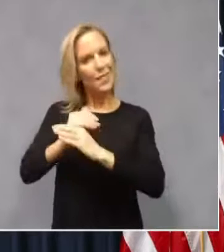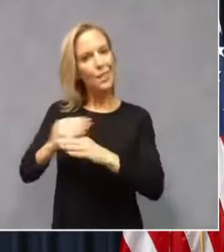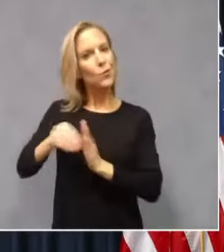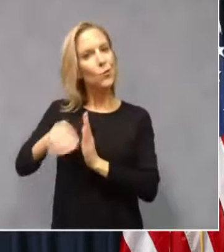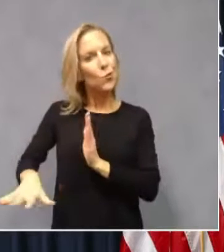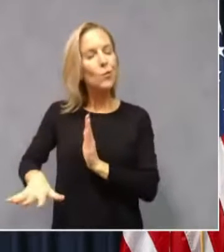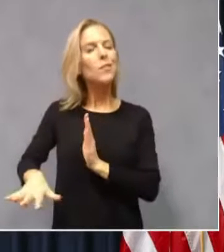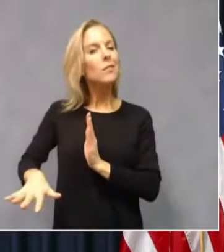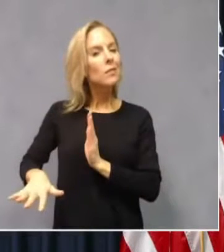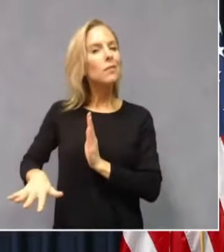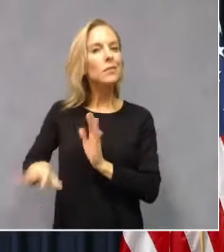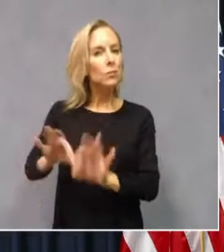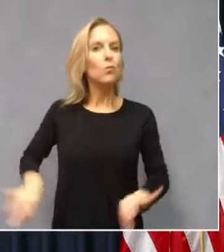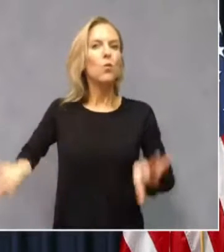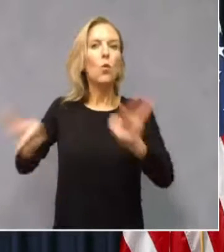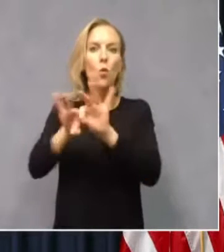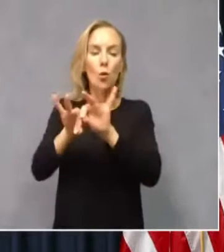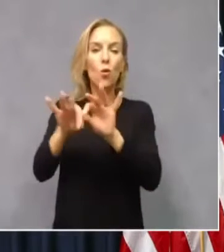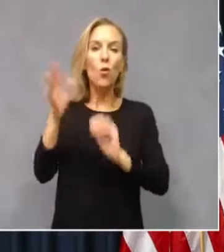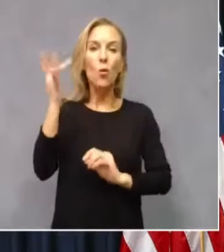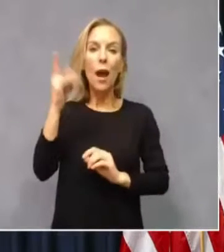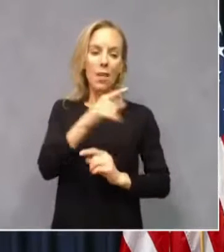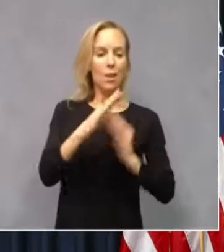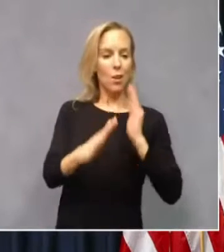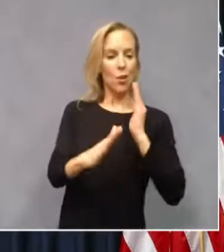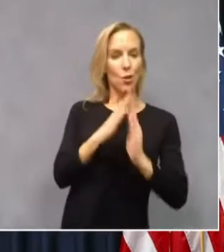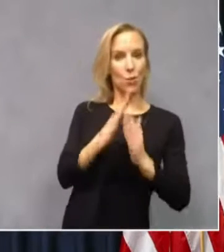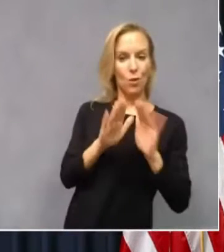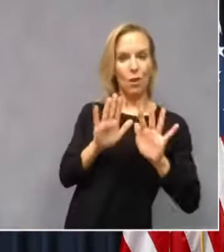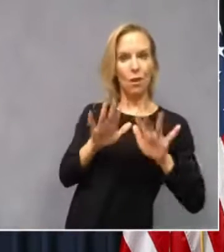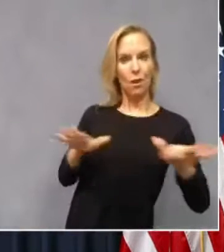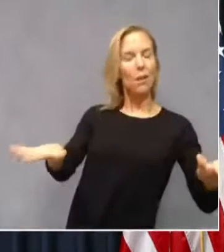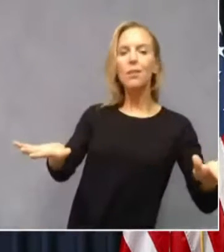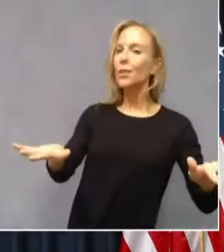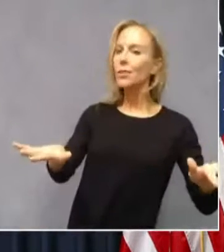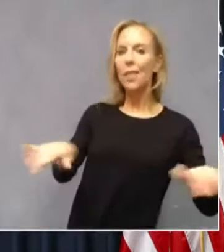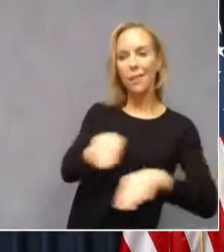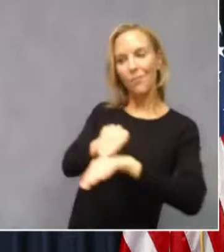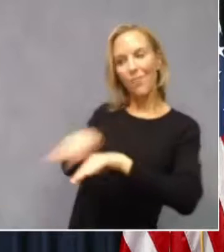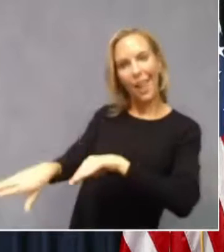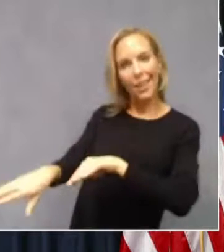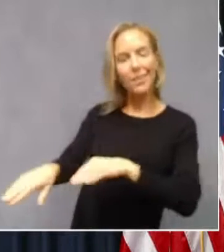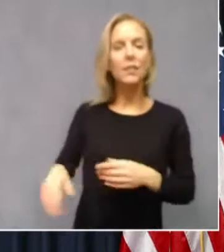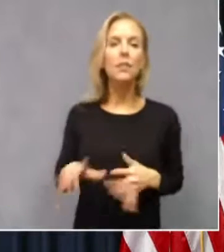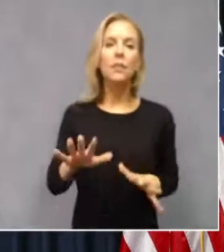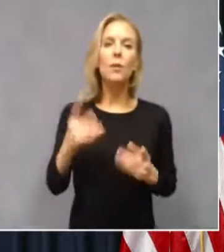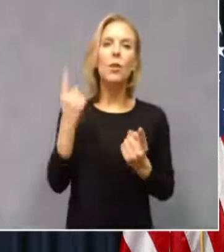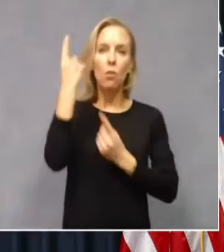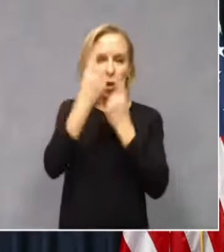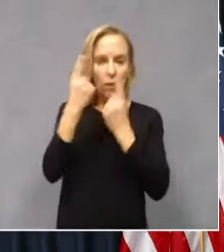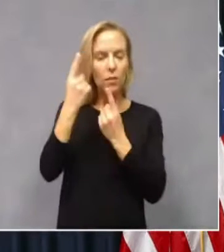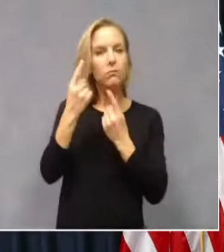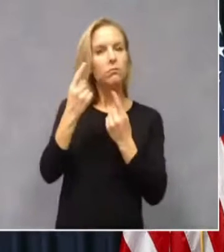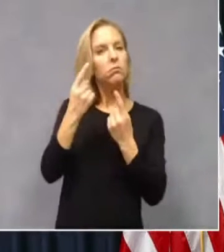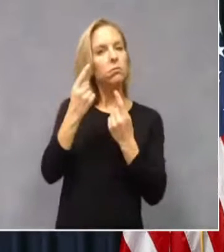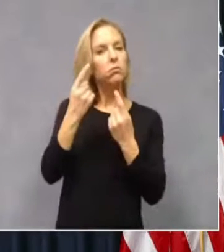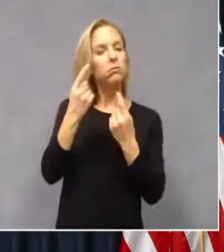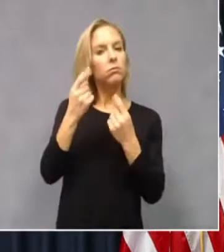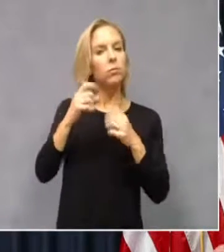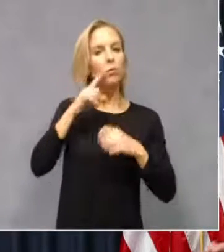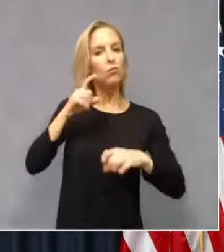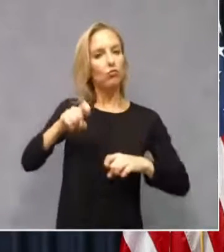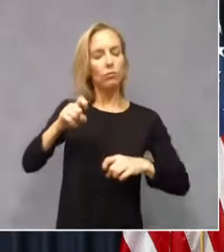that there's the community transmission. Just be thoughtful and be extra wary,